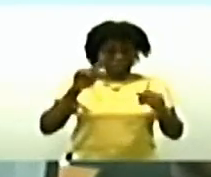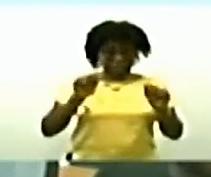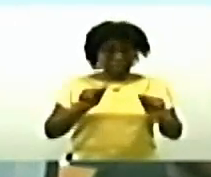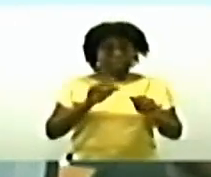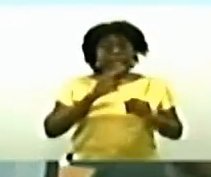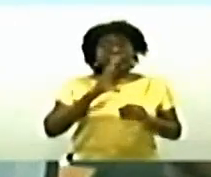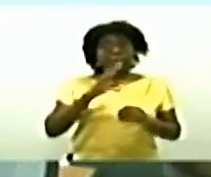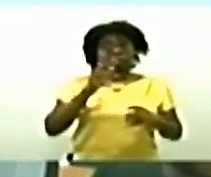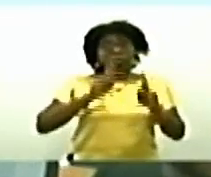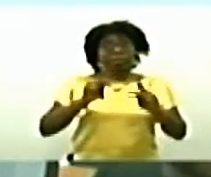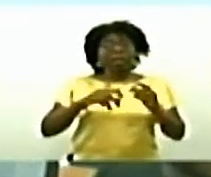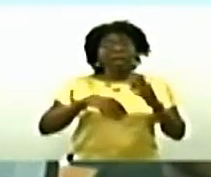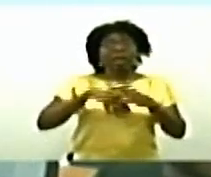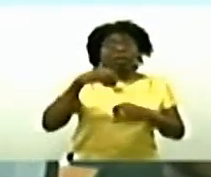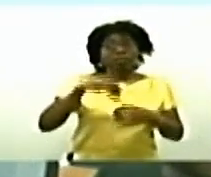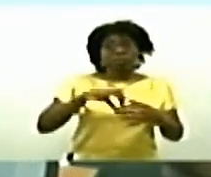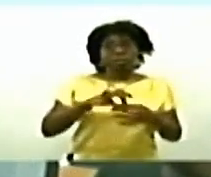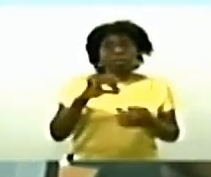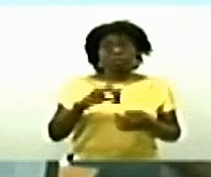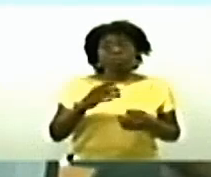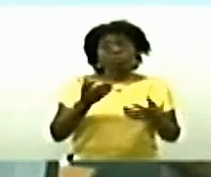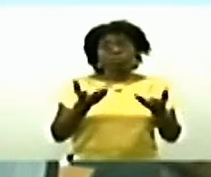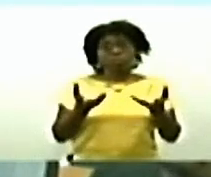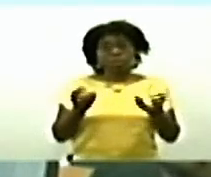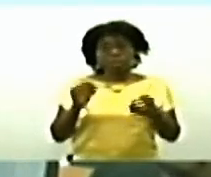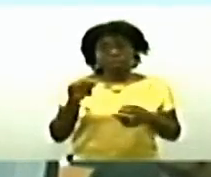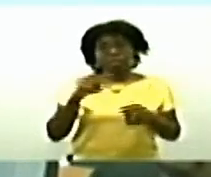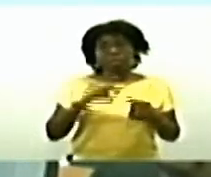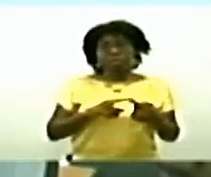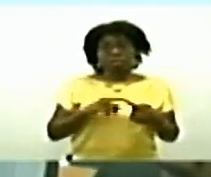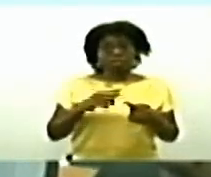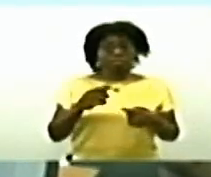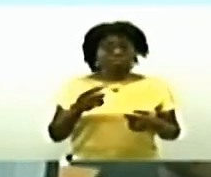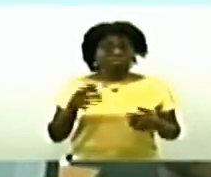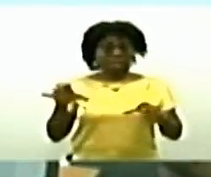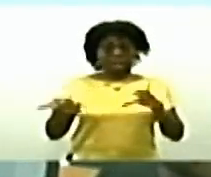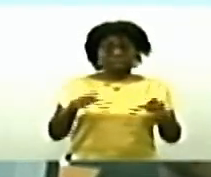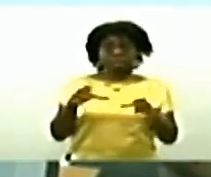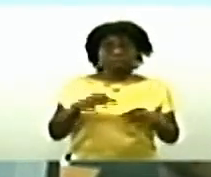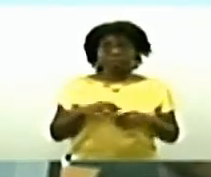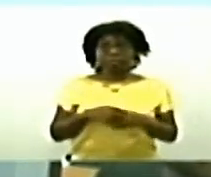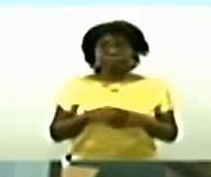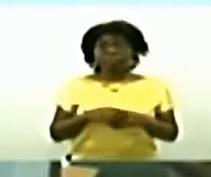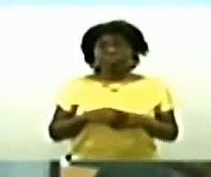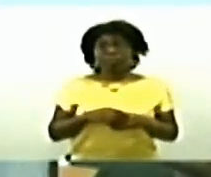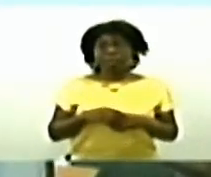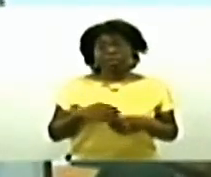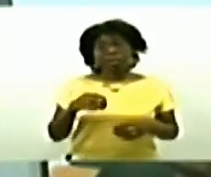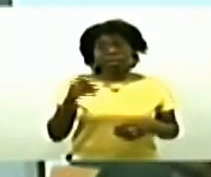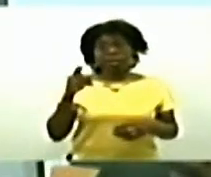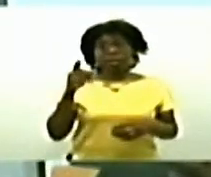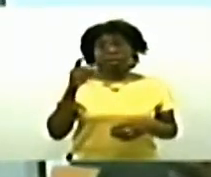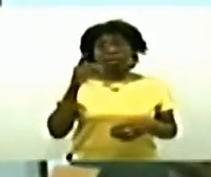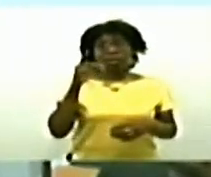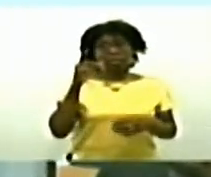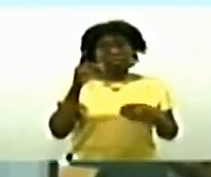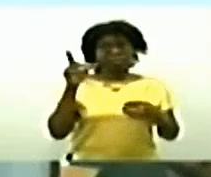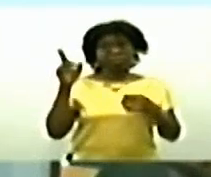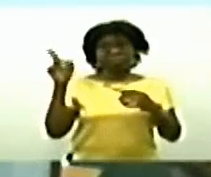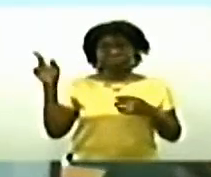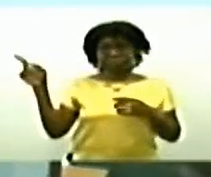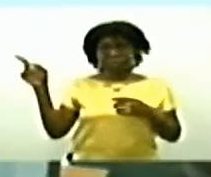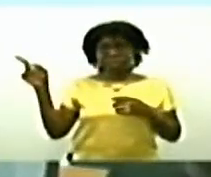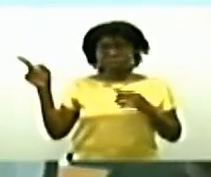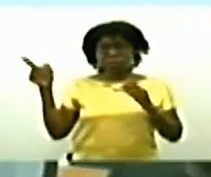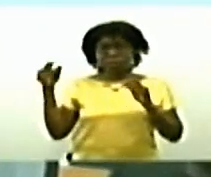of wanting to react negatively. But I was sent a picture, someone